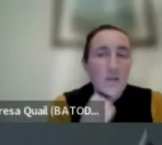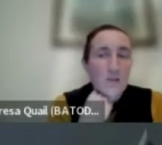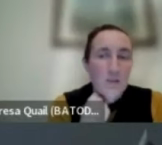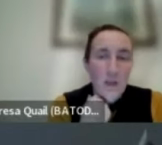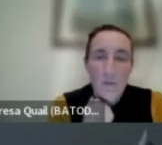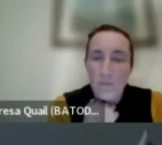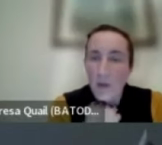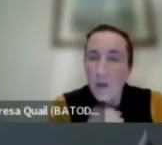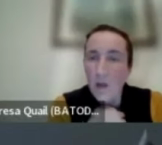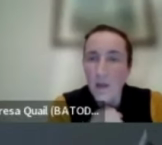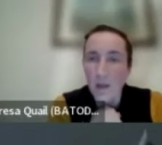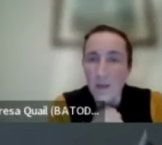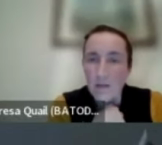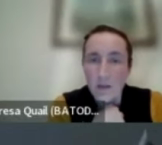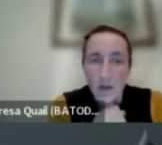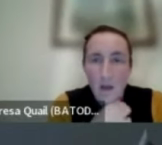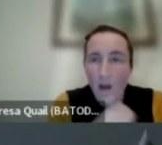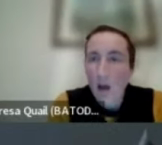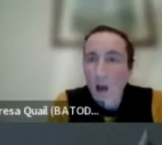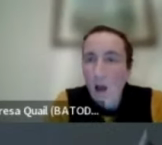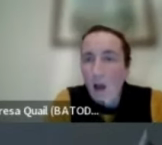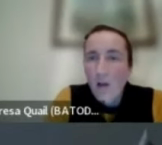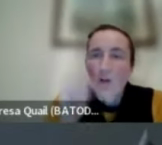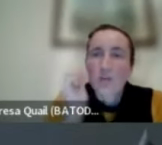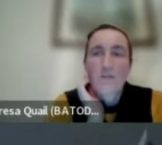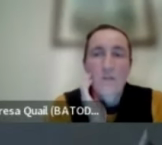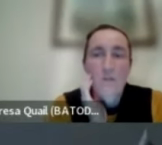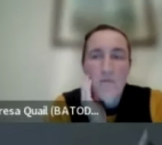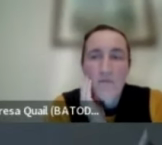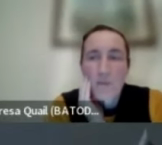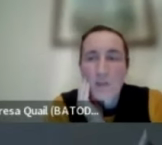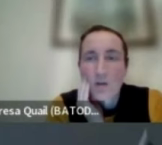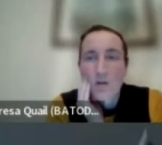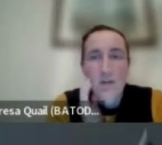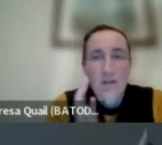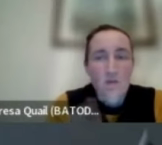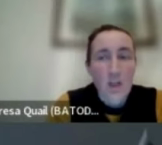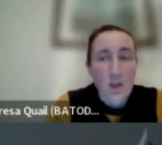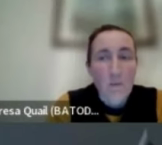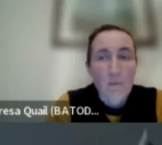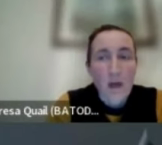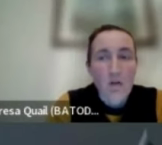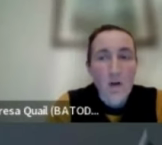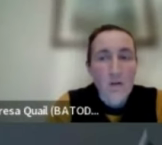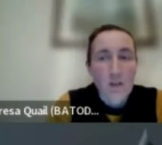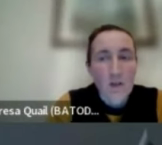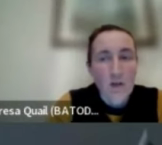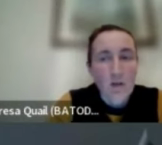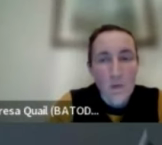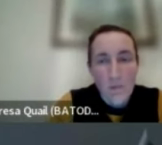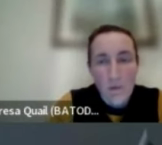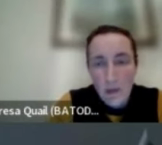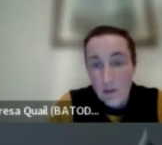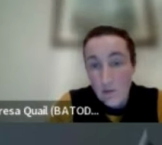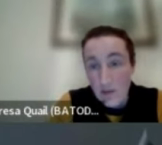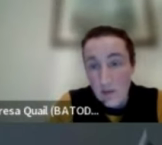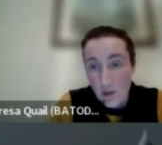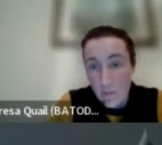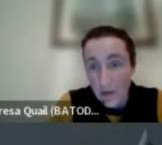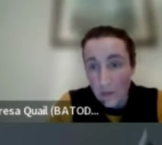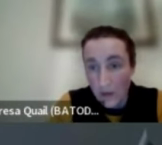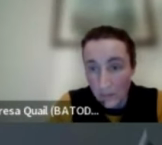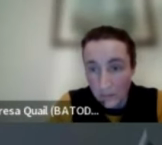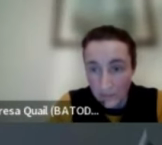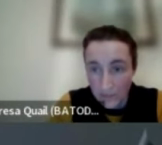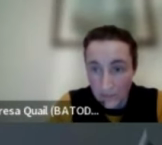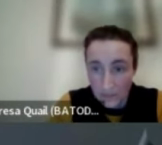One of the questions is, could you give some information on the socioeconomic background of the children and young people in your research,